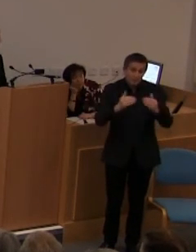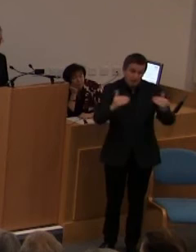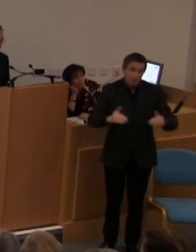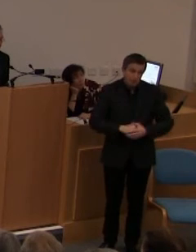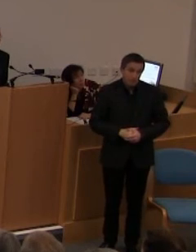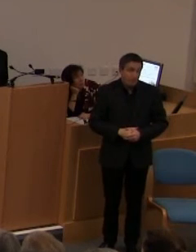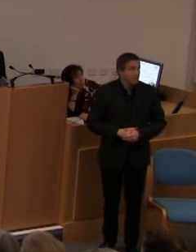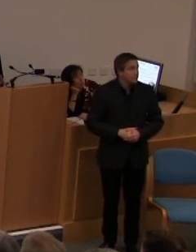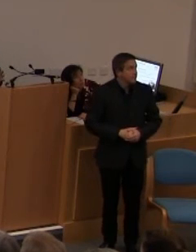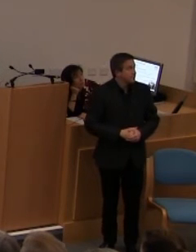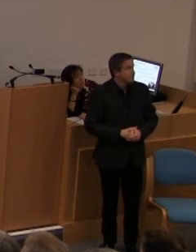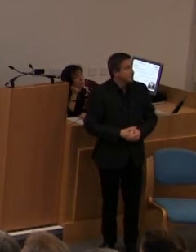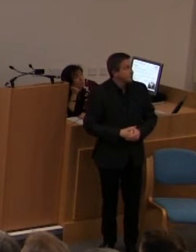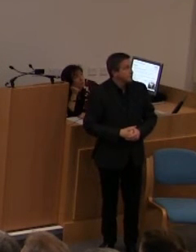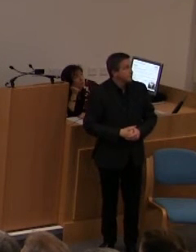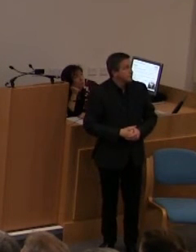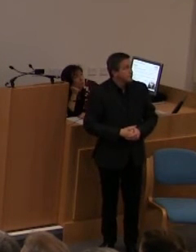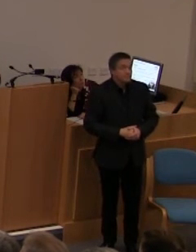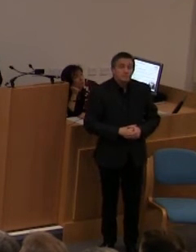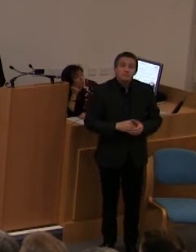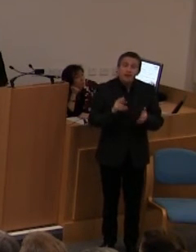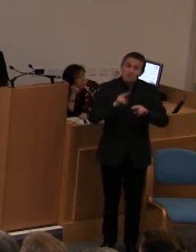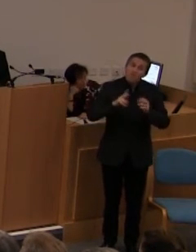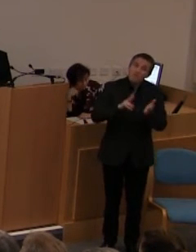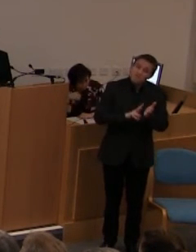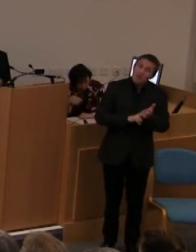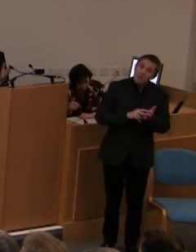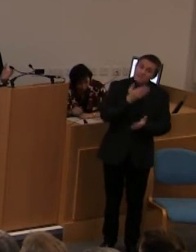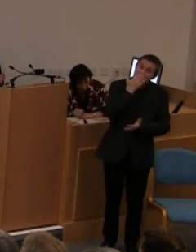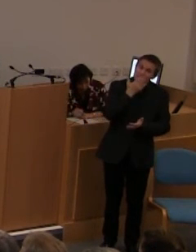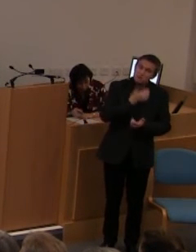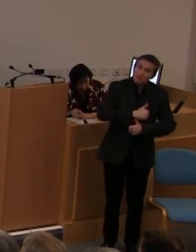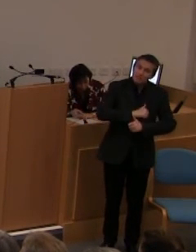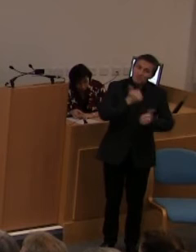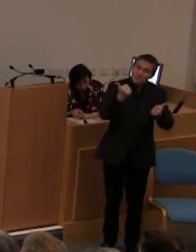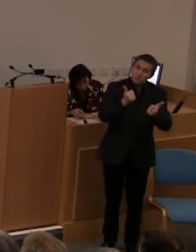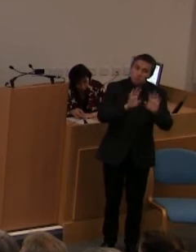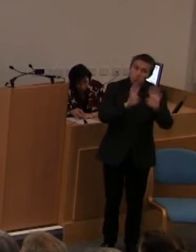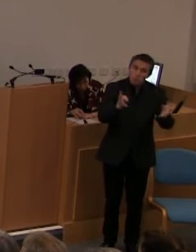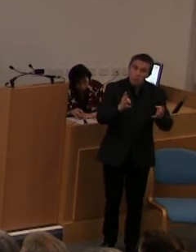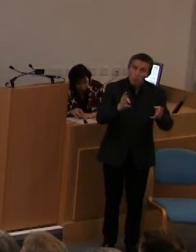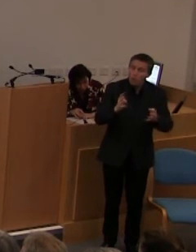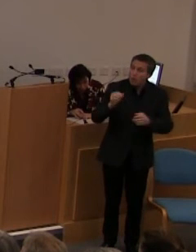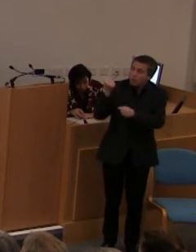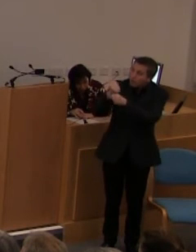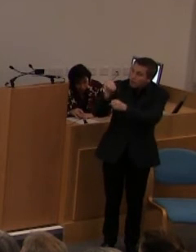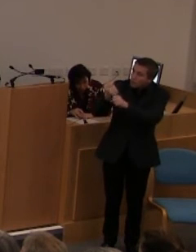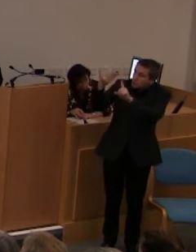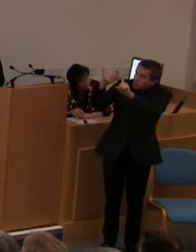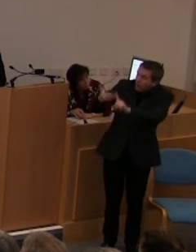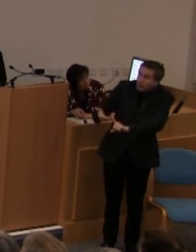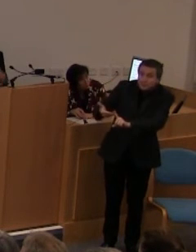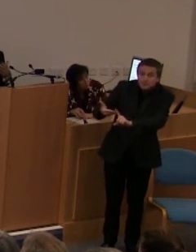In terms of efficiency, I think we are a reasonably efficient board. We hit all the government's financial targets last